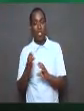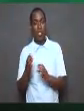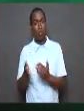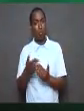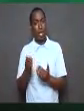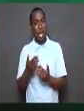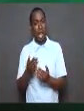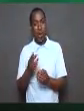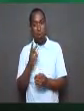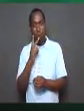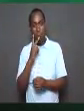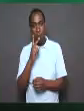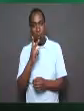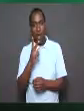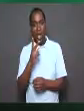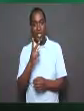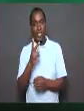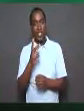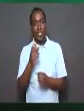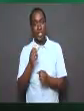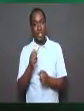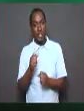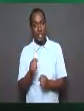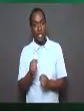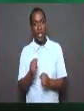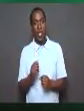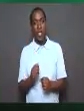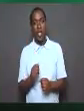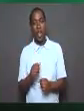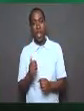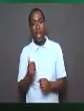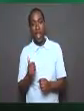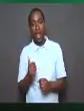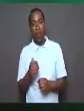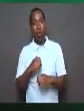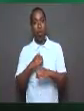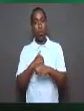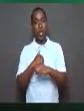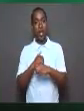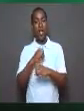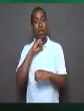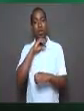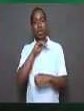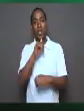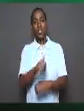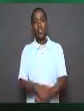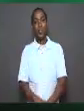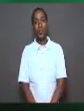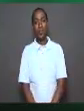to view the specimen, and it prevents it from decaying.